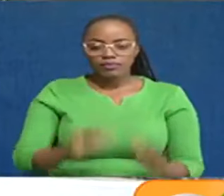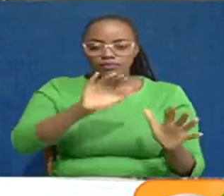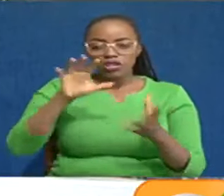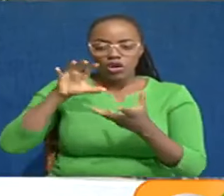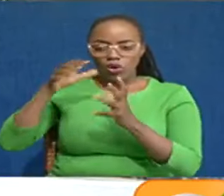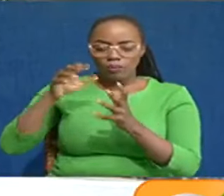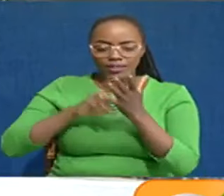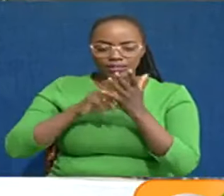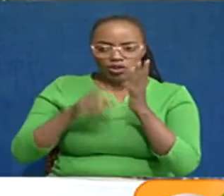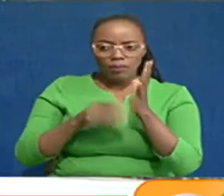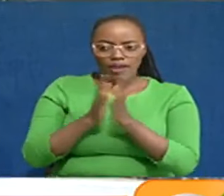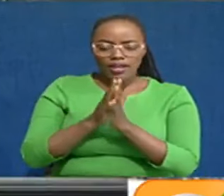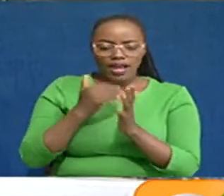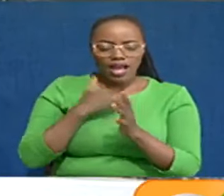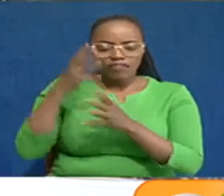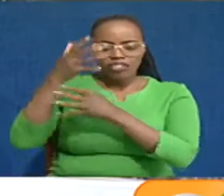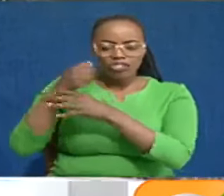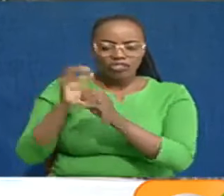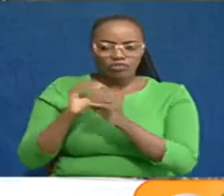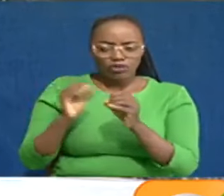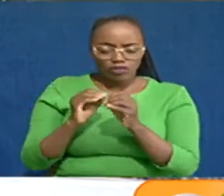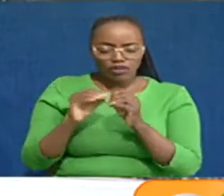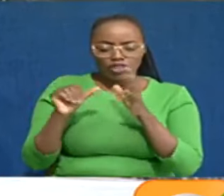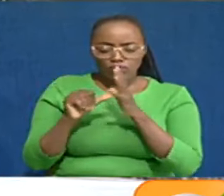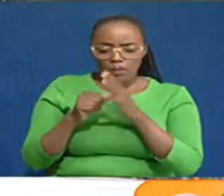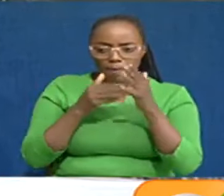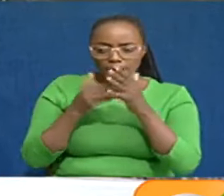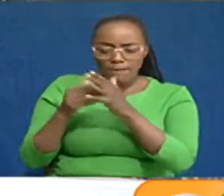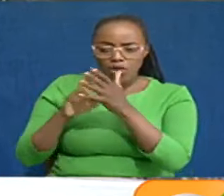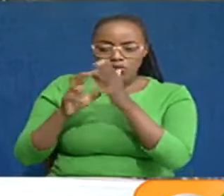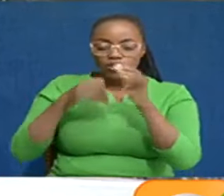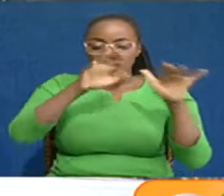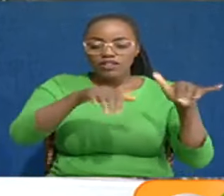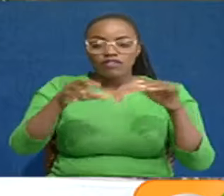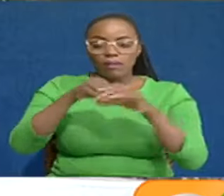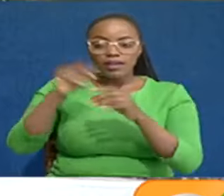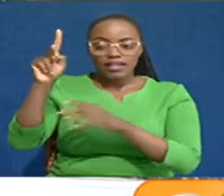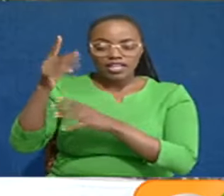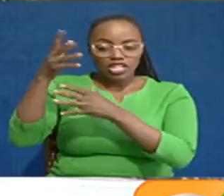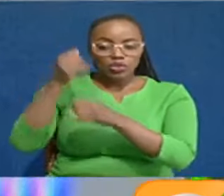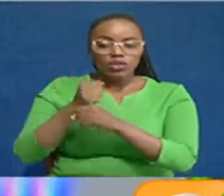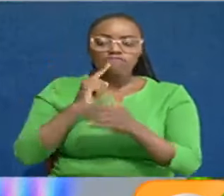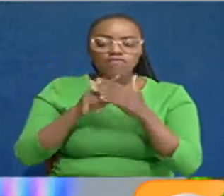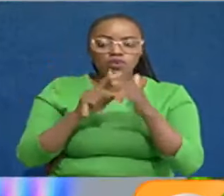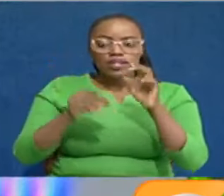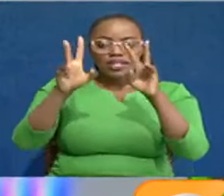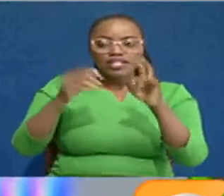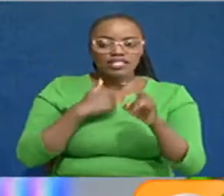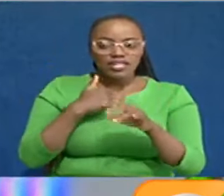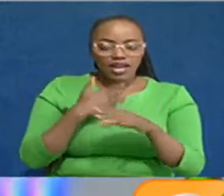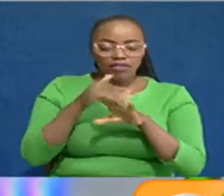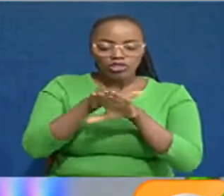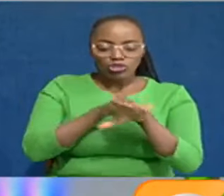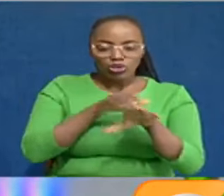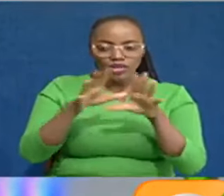complex contracts and lack of trust are key hurdles to contract farming in Kenya. Stakeholders say these issues have slowed